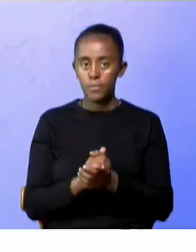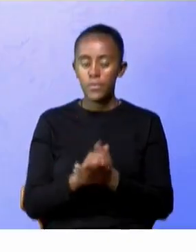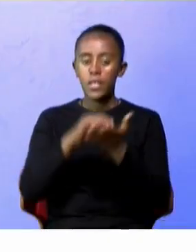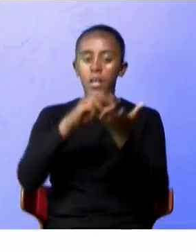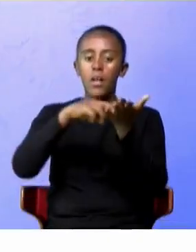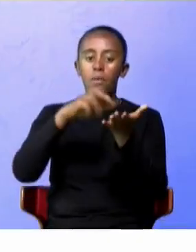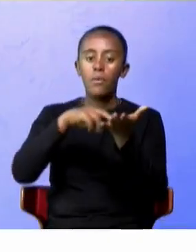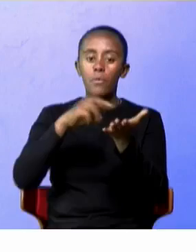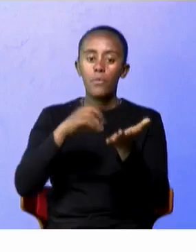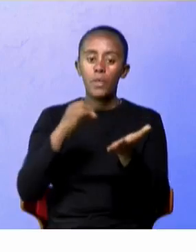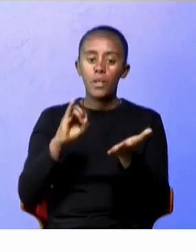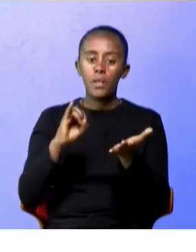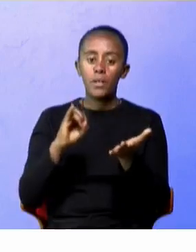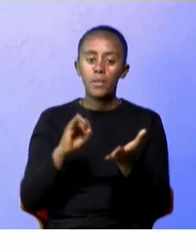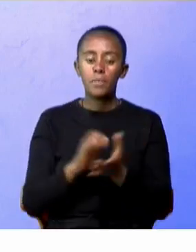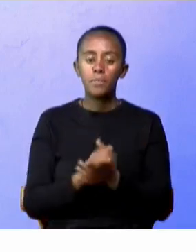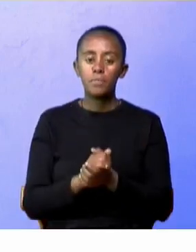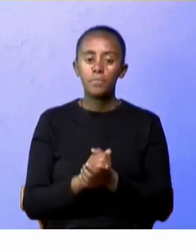Reading